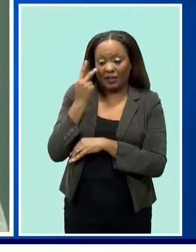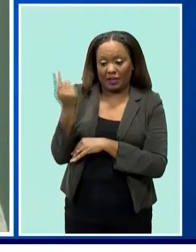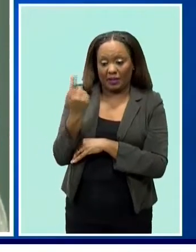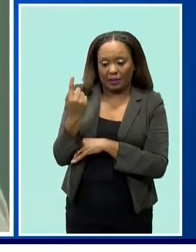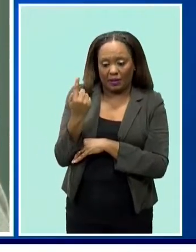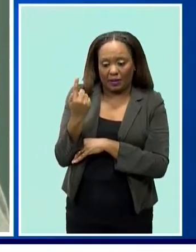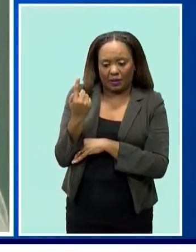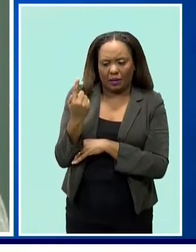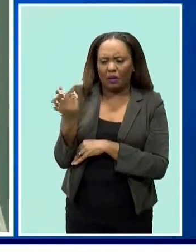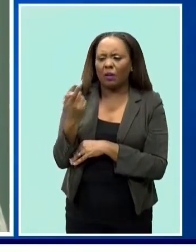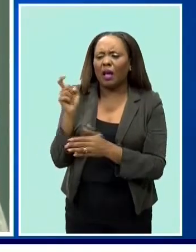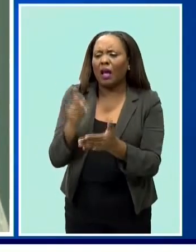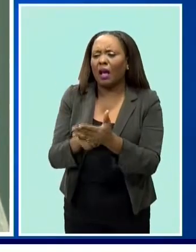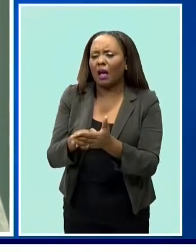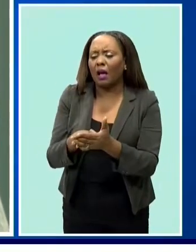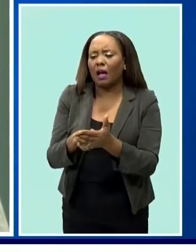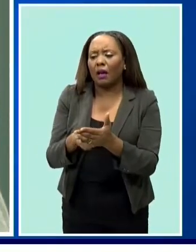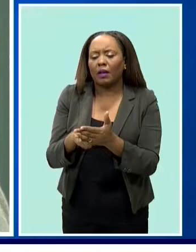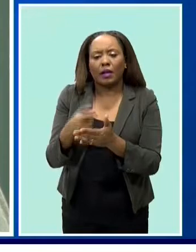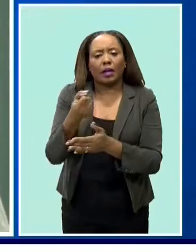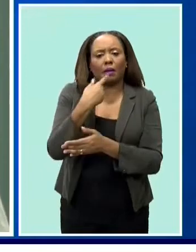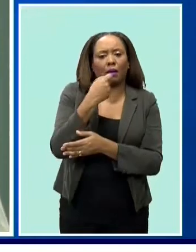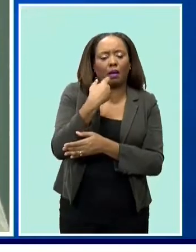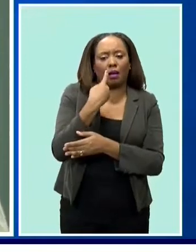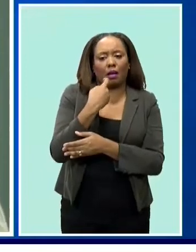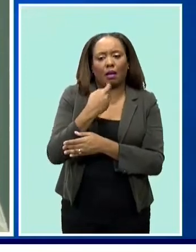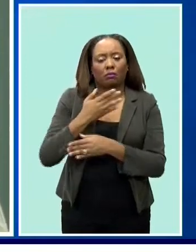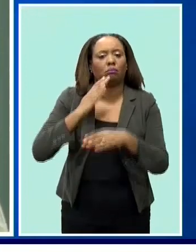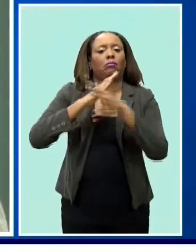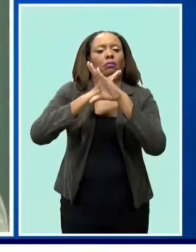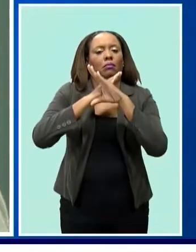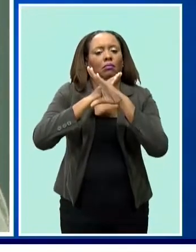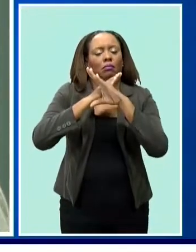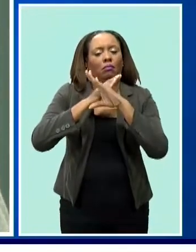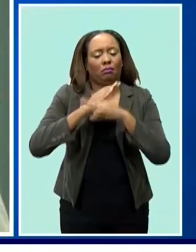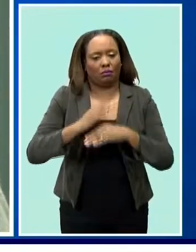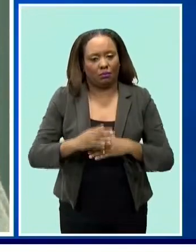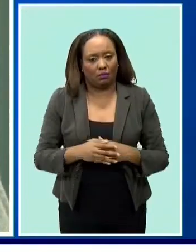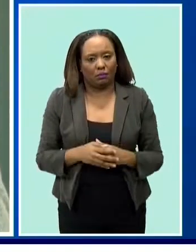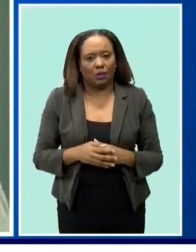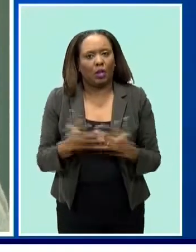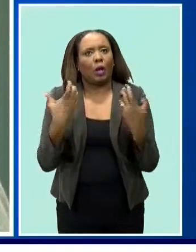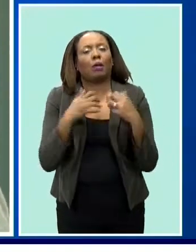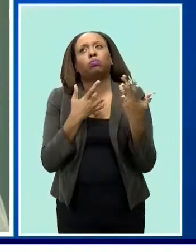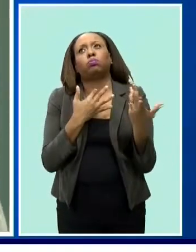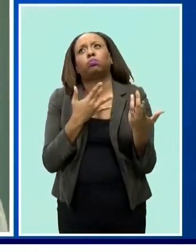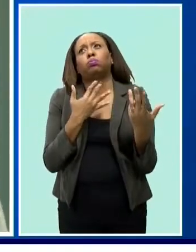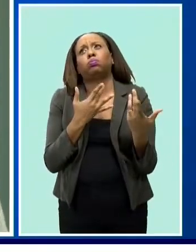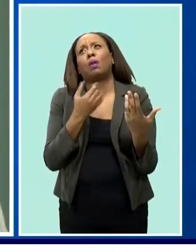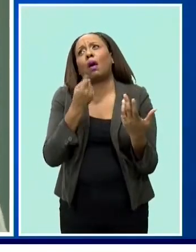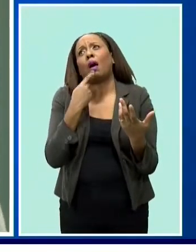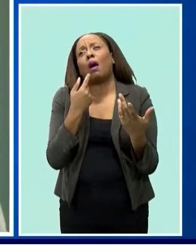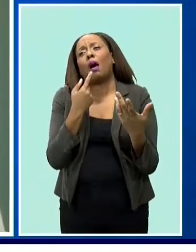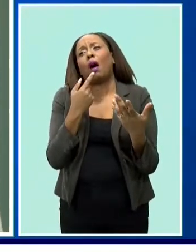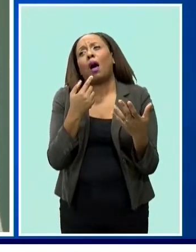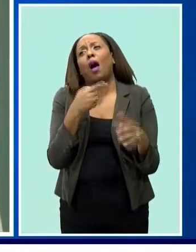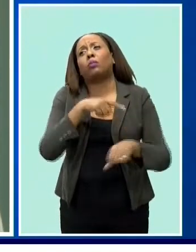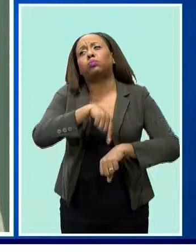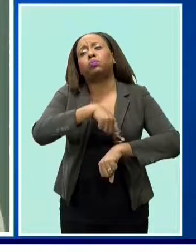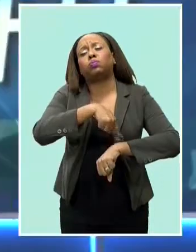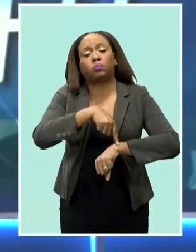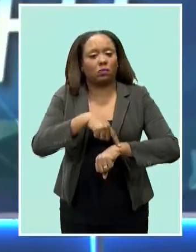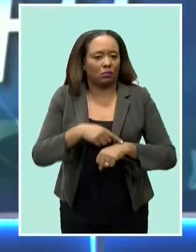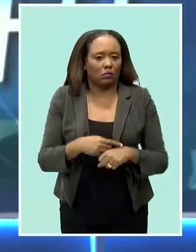is resistant to, so you can get the antibiotics on board, the appropriate antibiotics on board, so you don't be waiting to treat